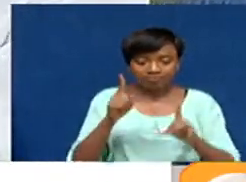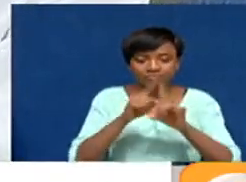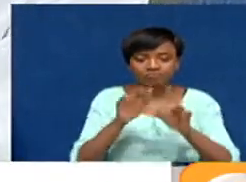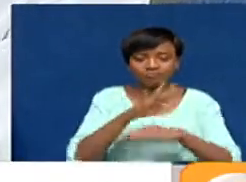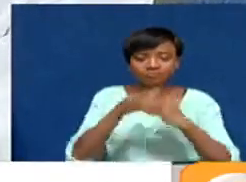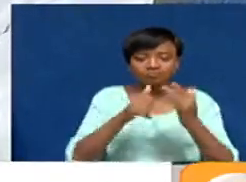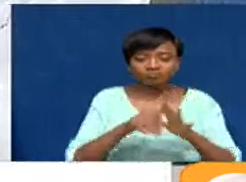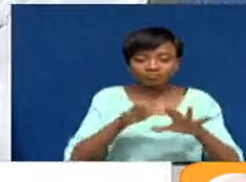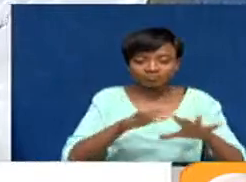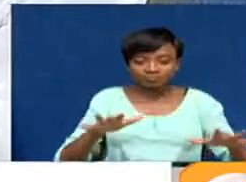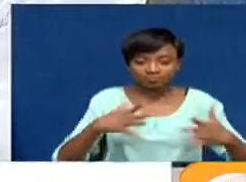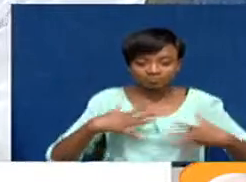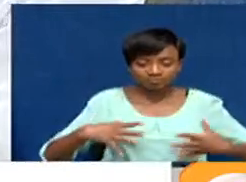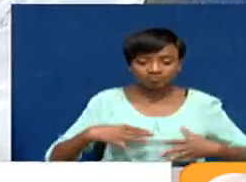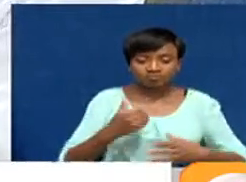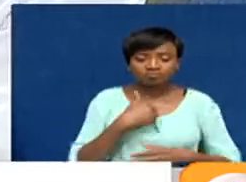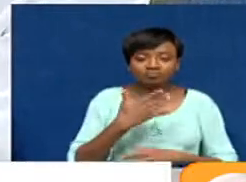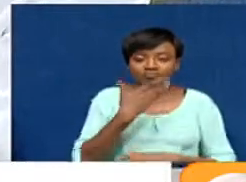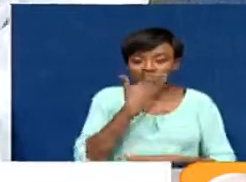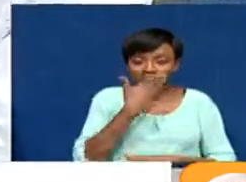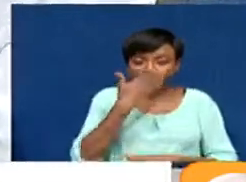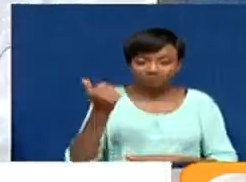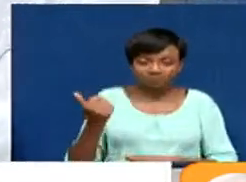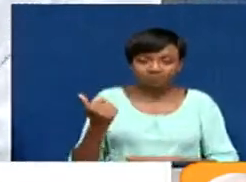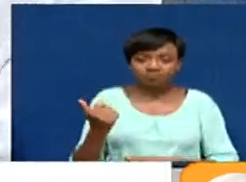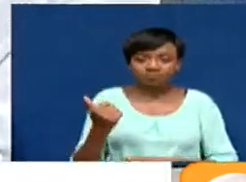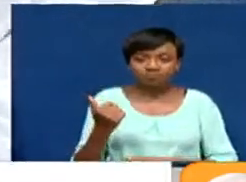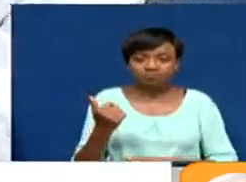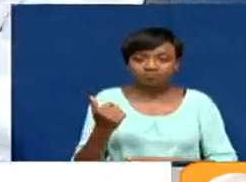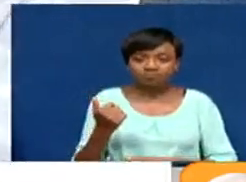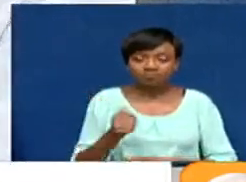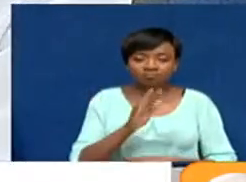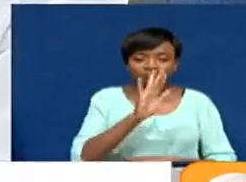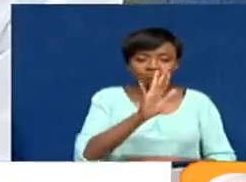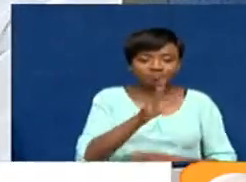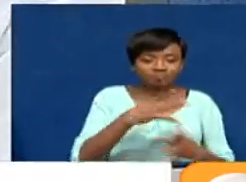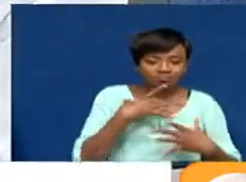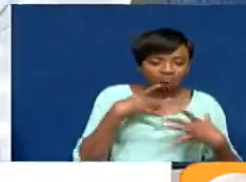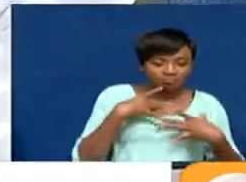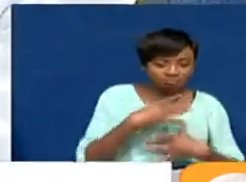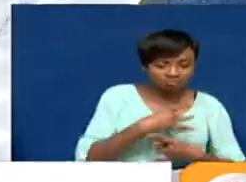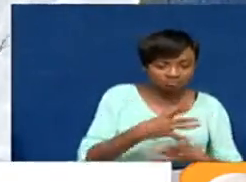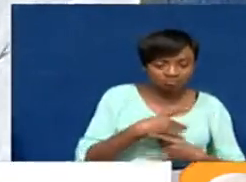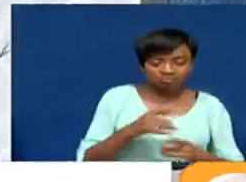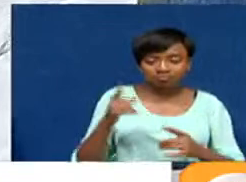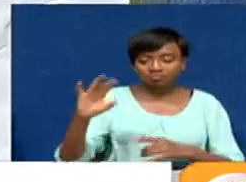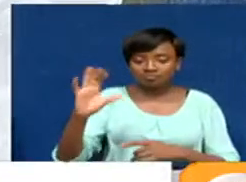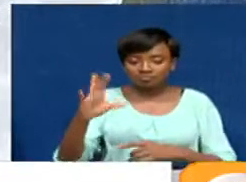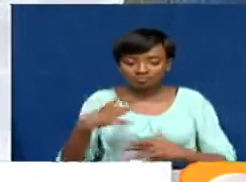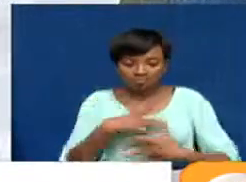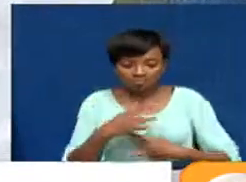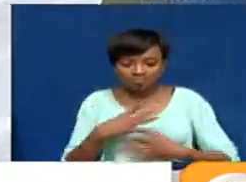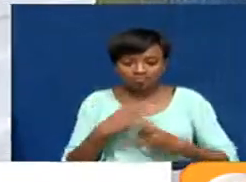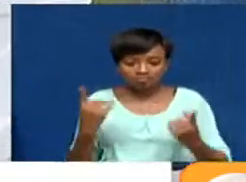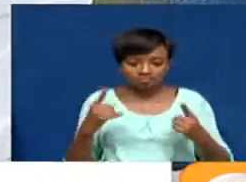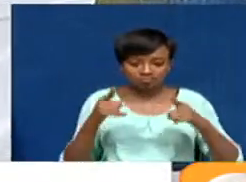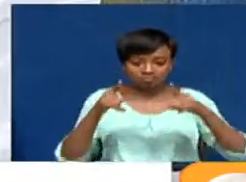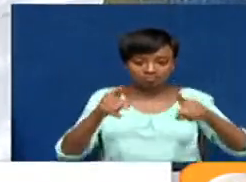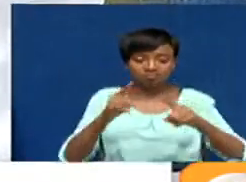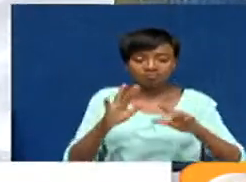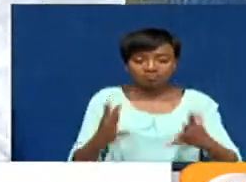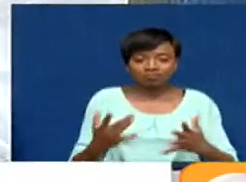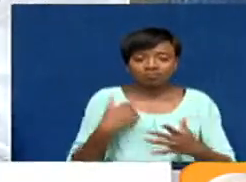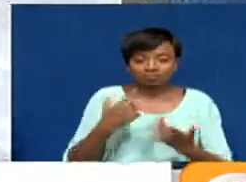marketer has the best, you align the interest of the marketer and their client to give them the best price, is to allow for